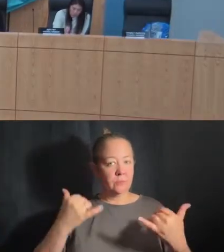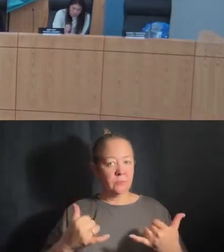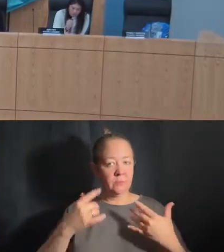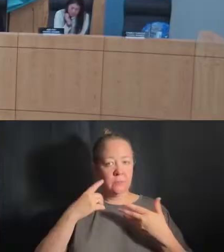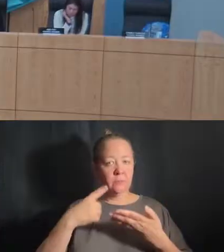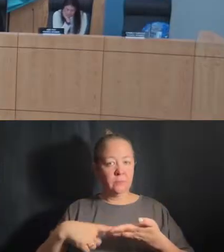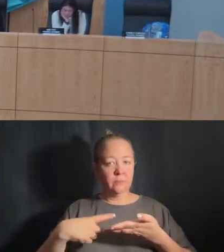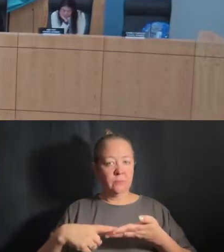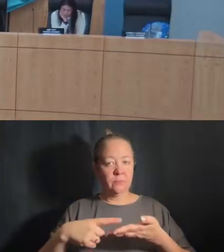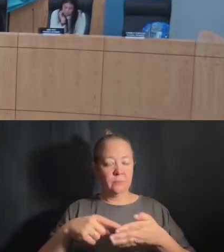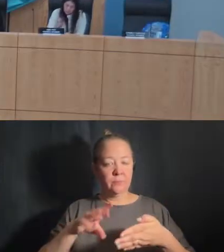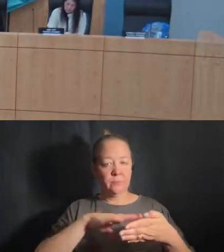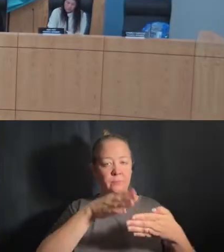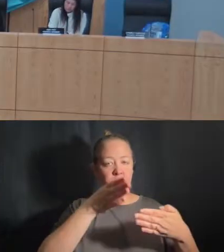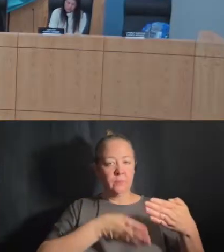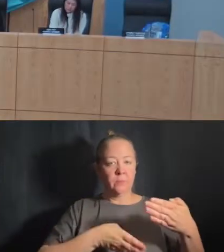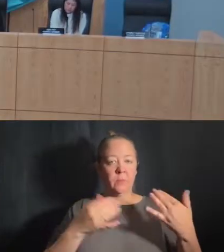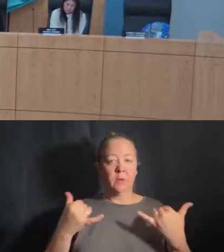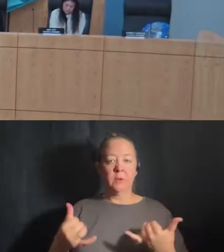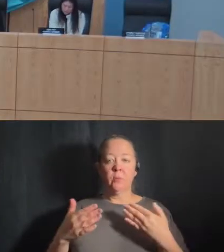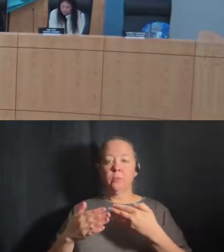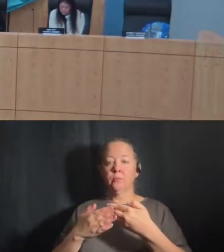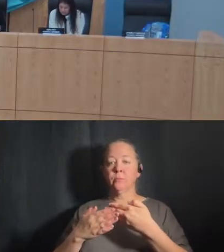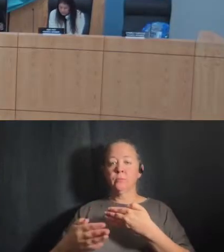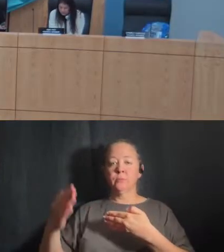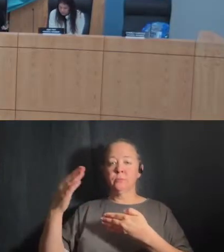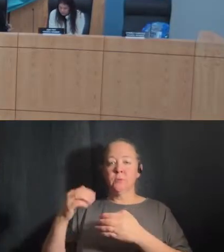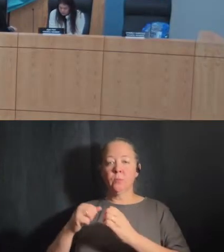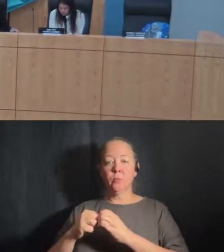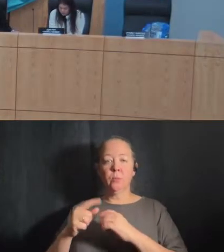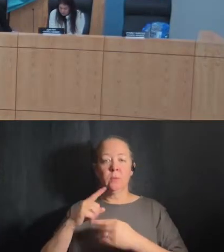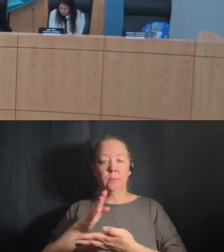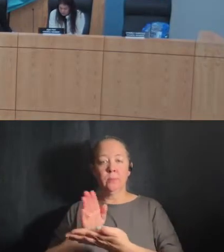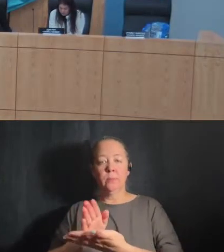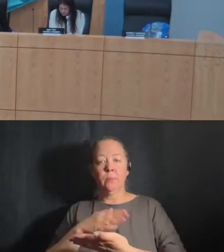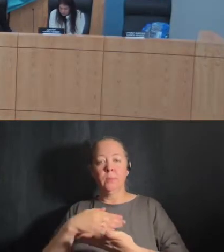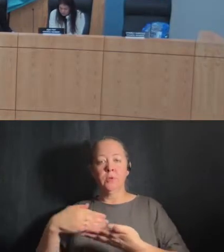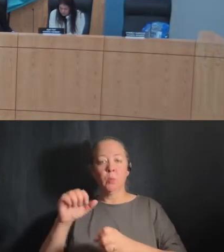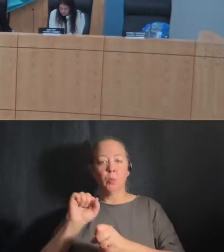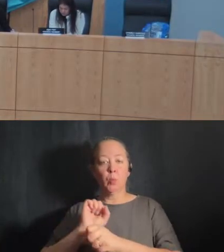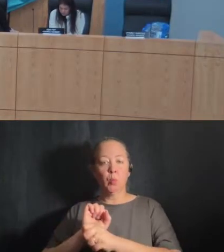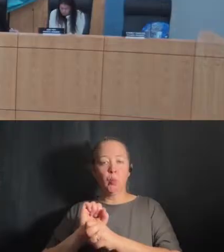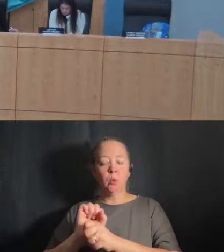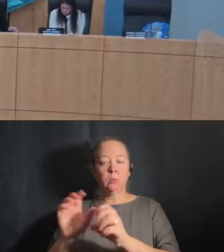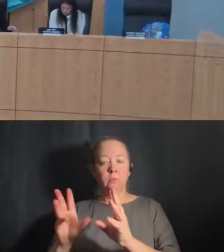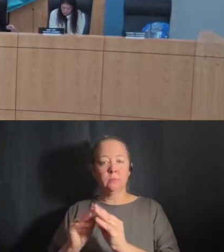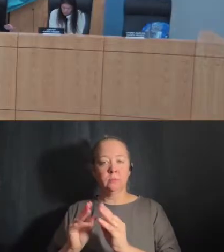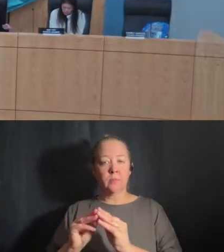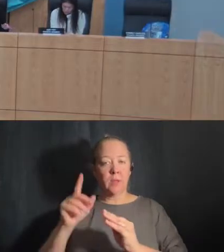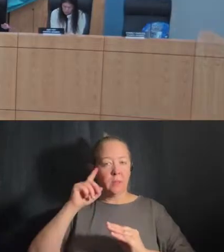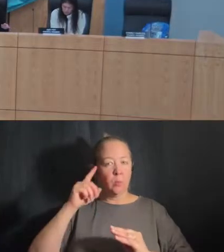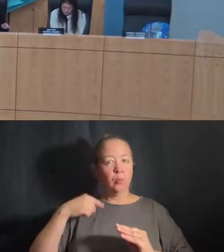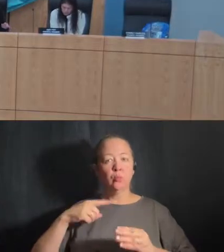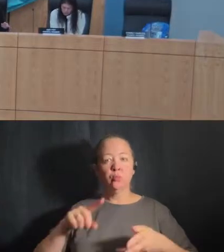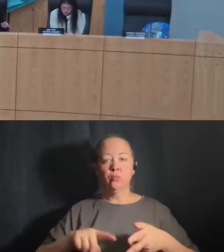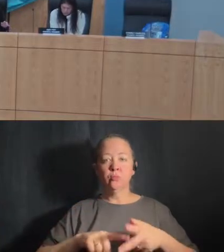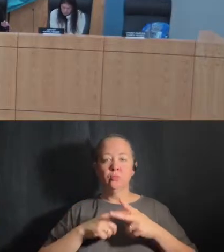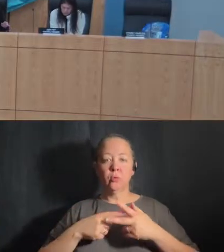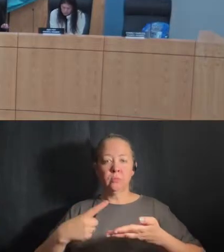work session. I think we are going to start the conversation with